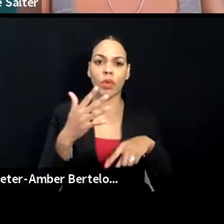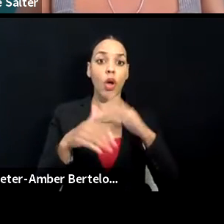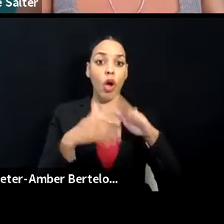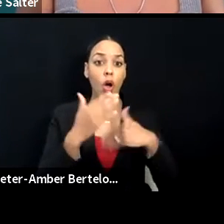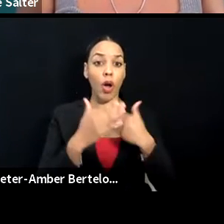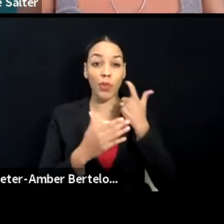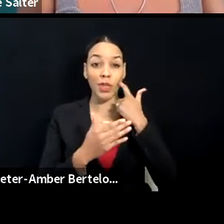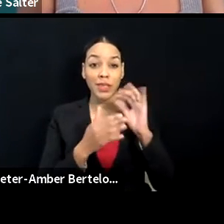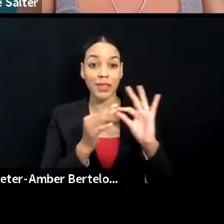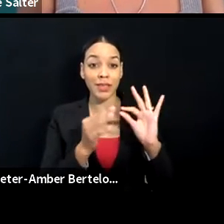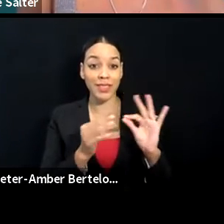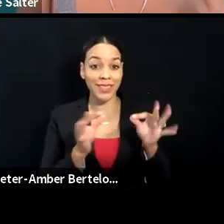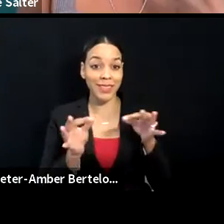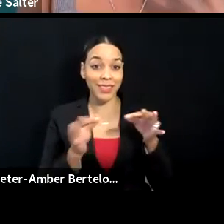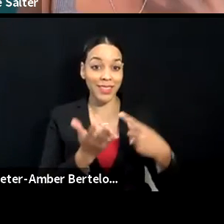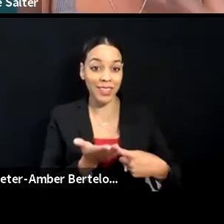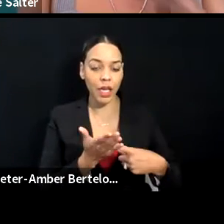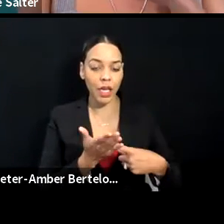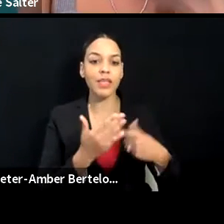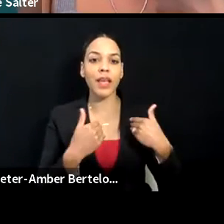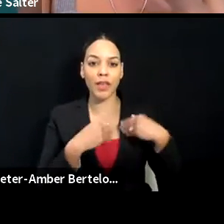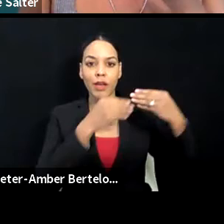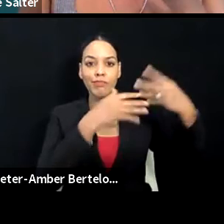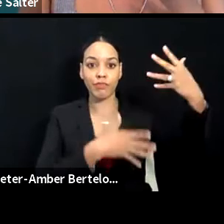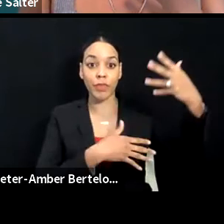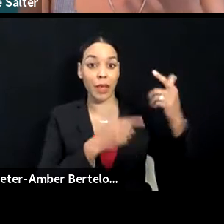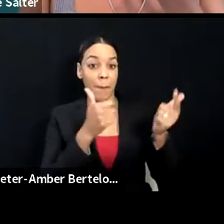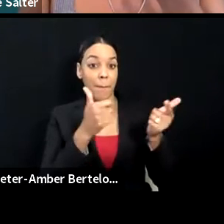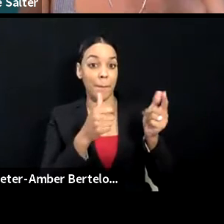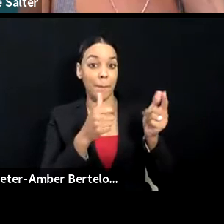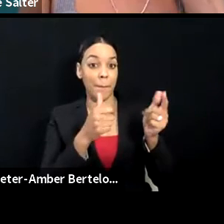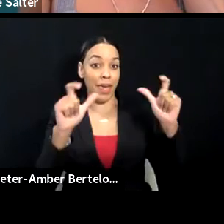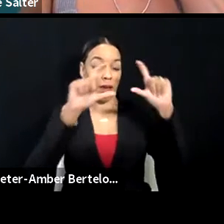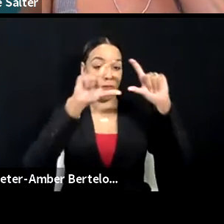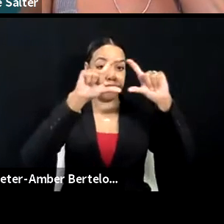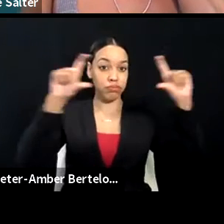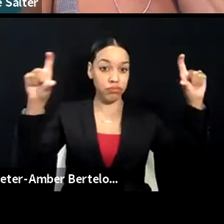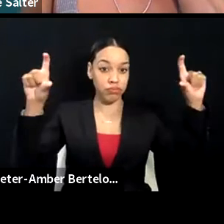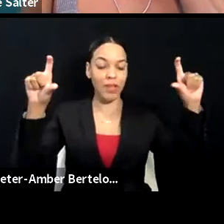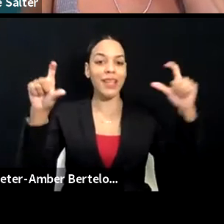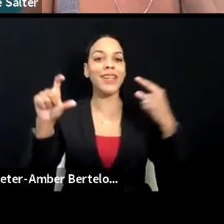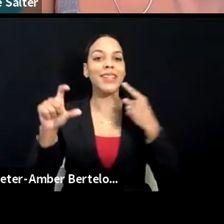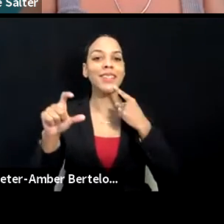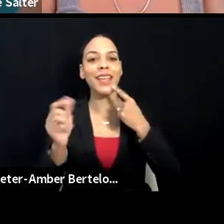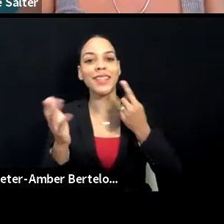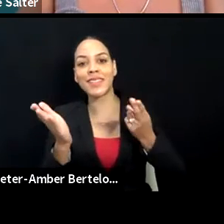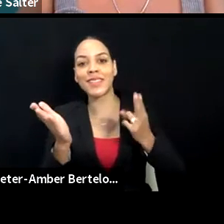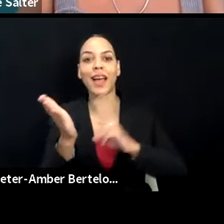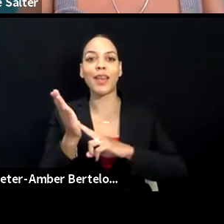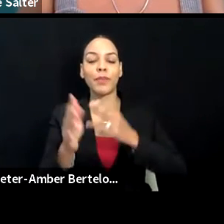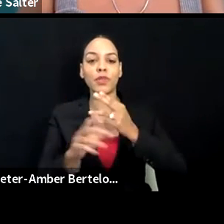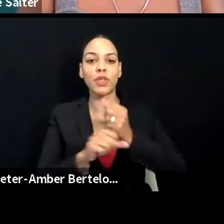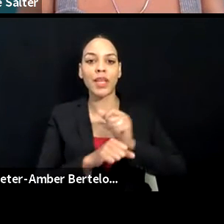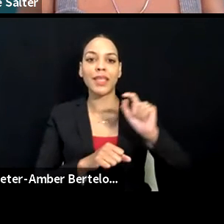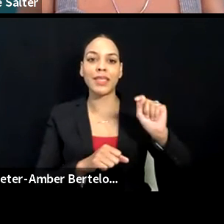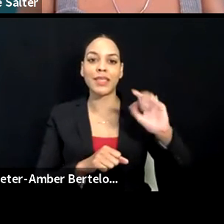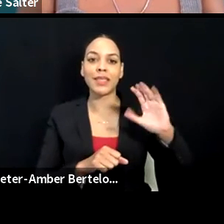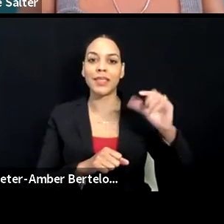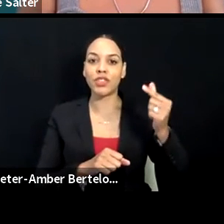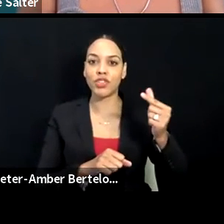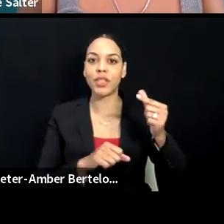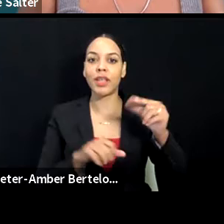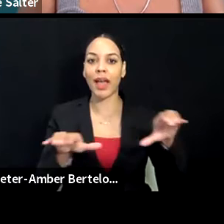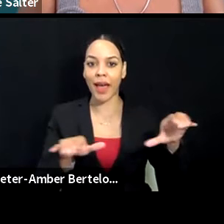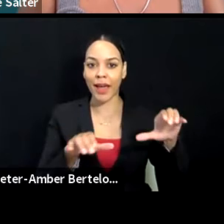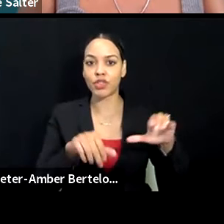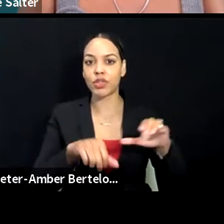in a big bar at the top, it says, sign up to receive TCG action alerts. Please do if you're